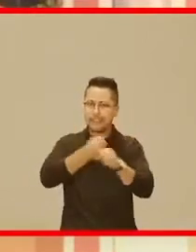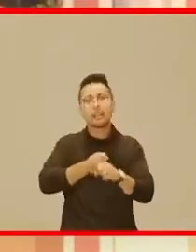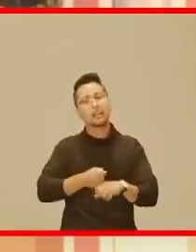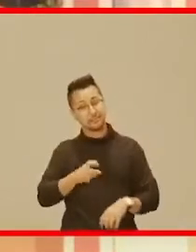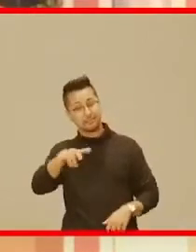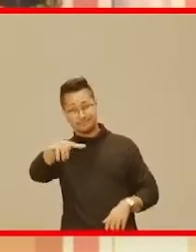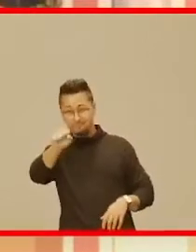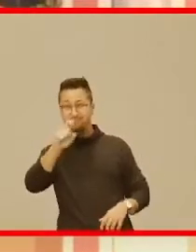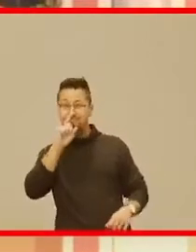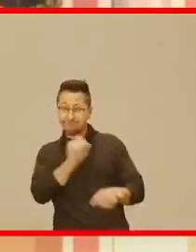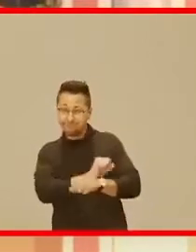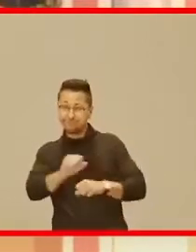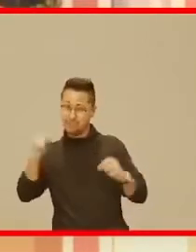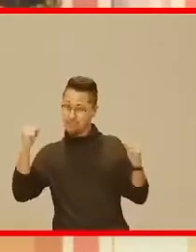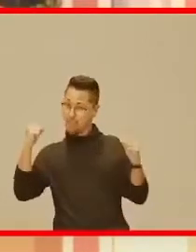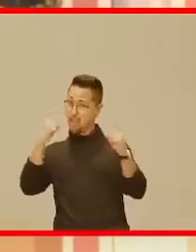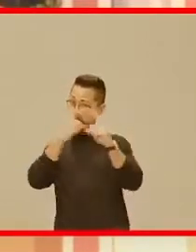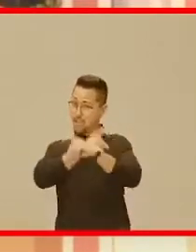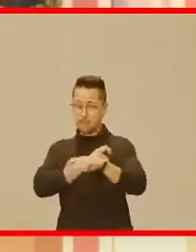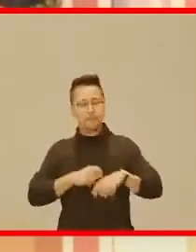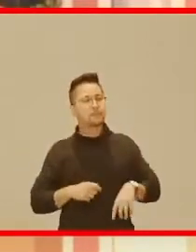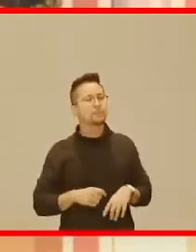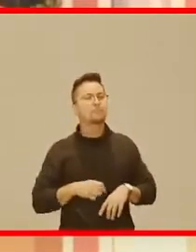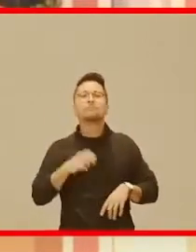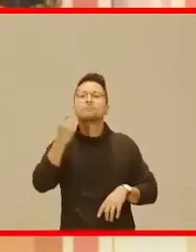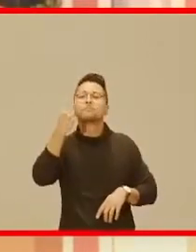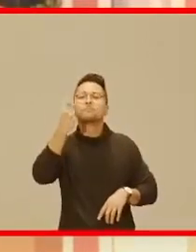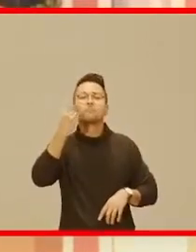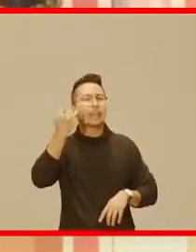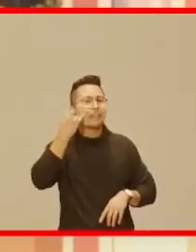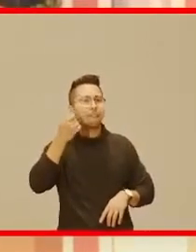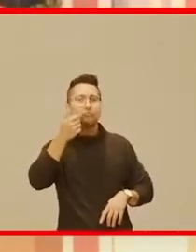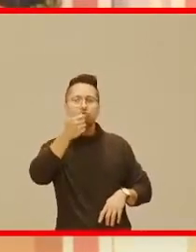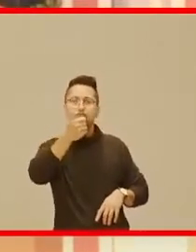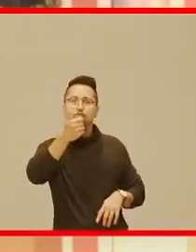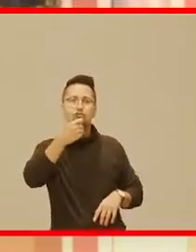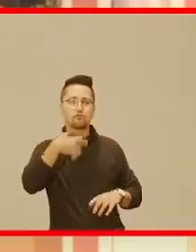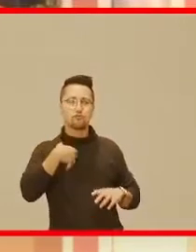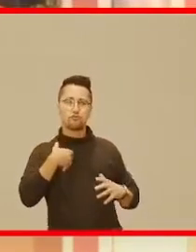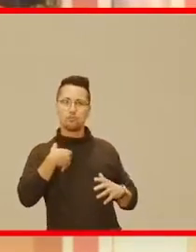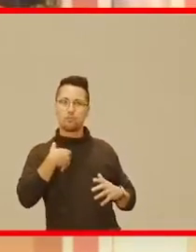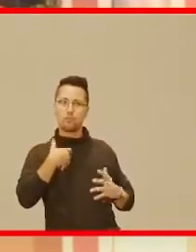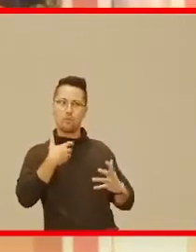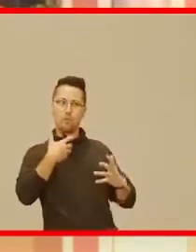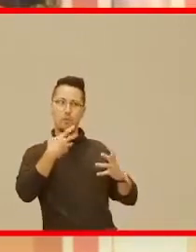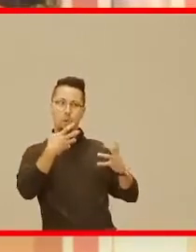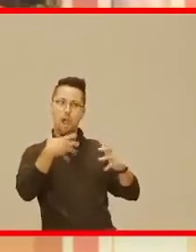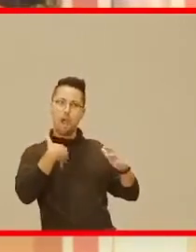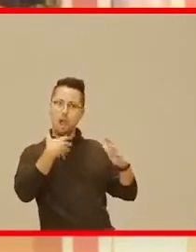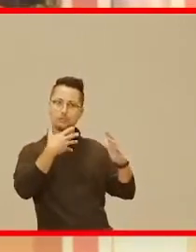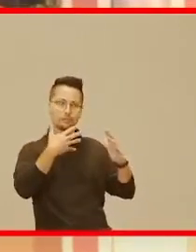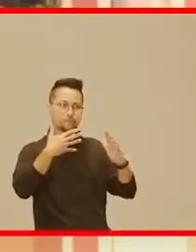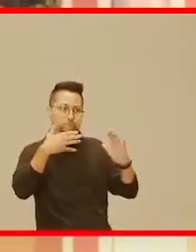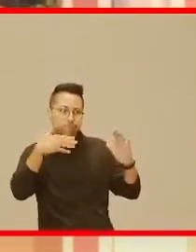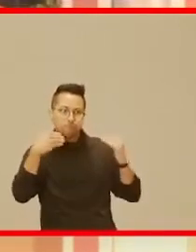your life and you think that you can take that legislative route, I want to be able to give you those tools to get that